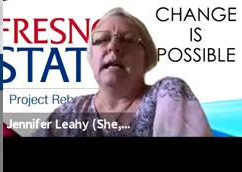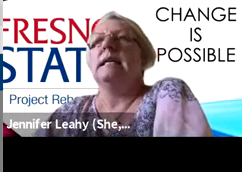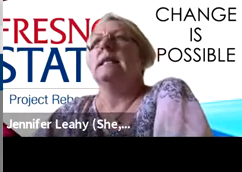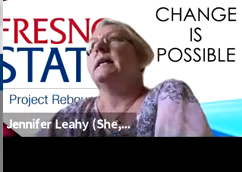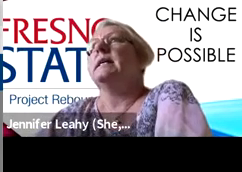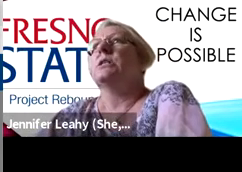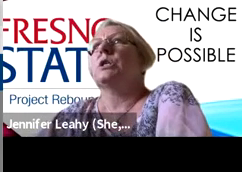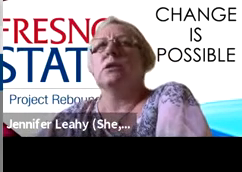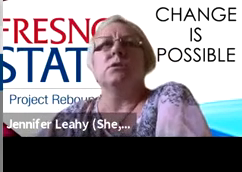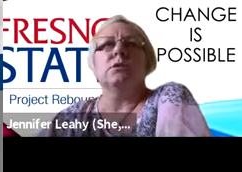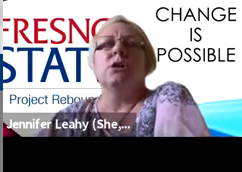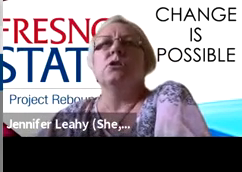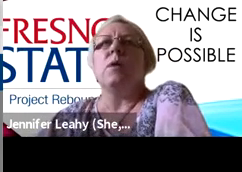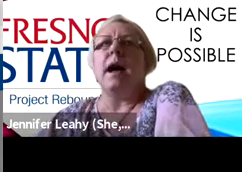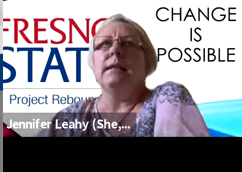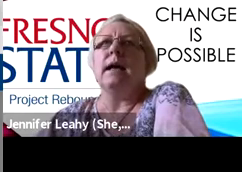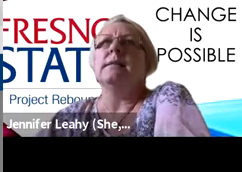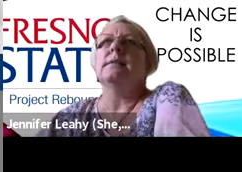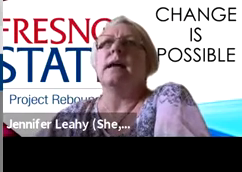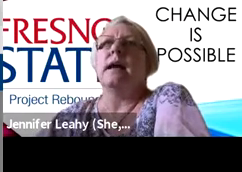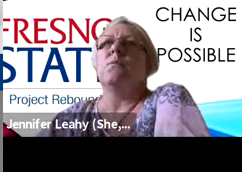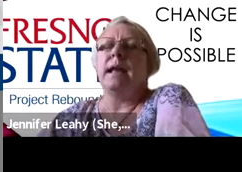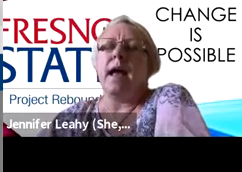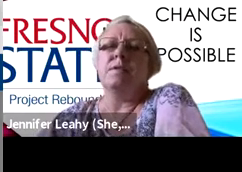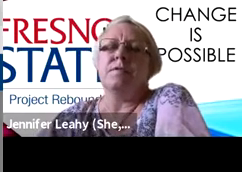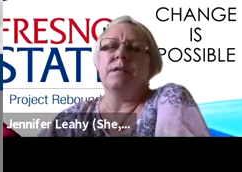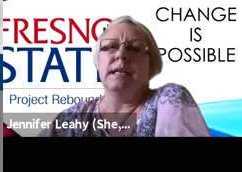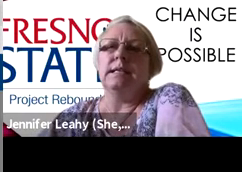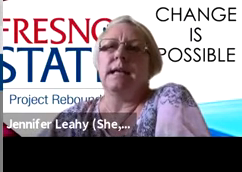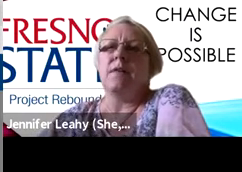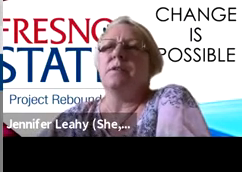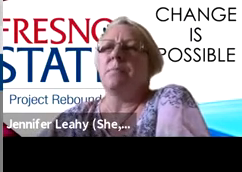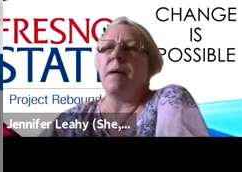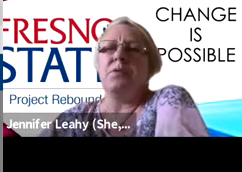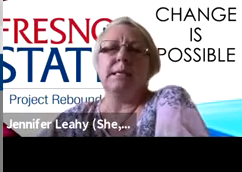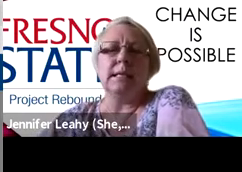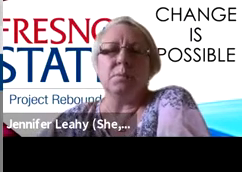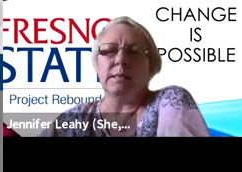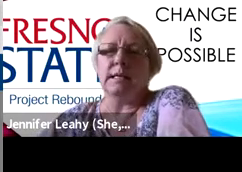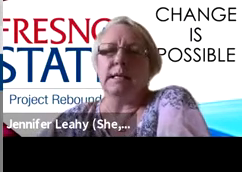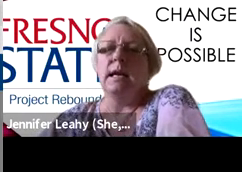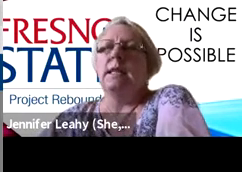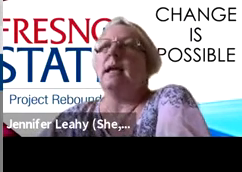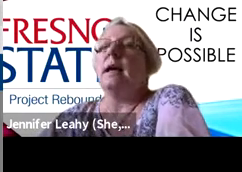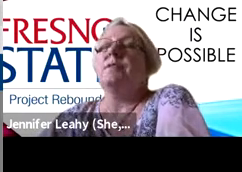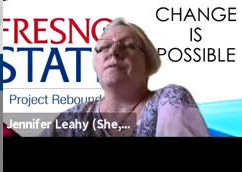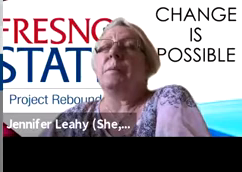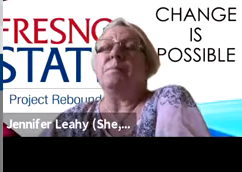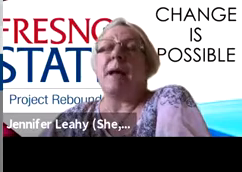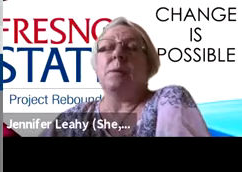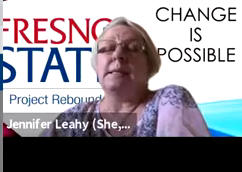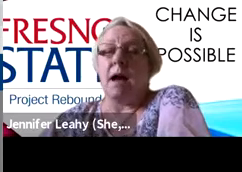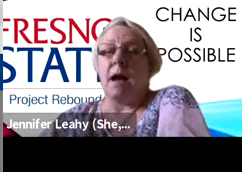women, and I think that it's critical to highlight that women have different needs. They have different pathways into prison. They have